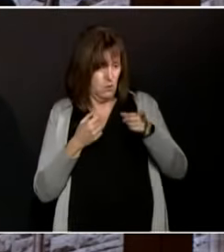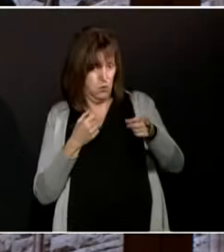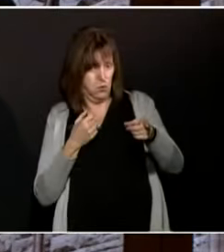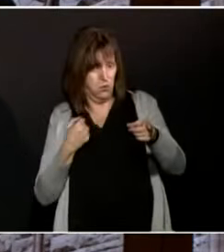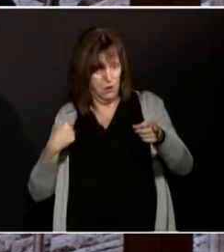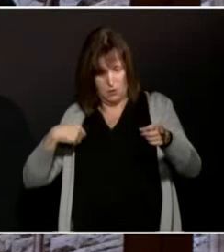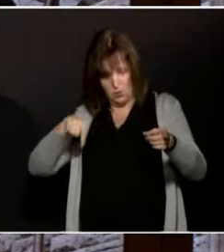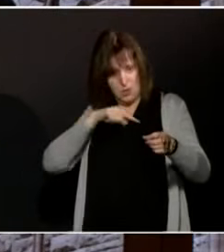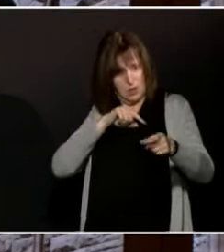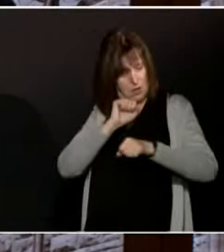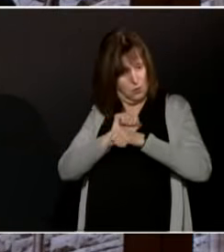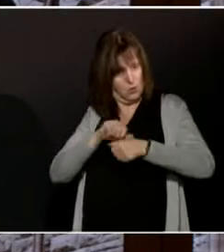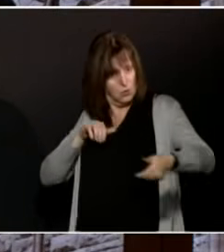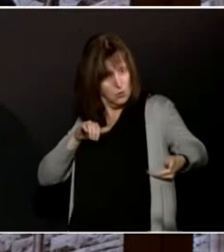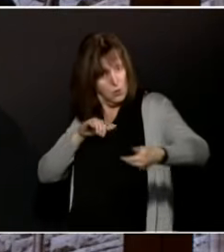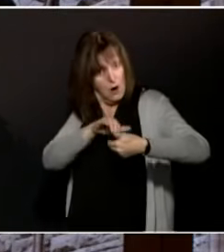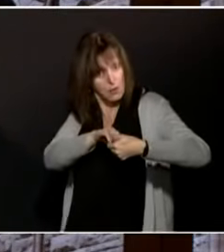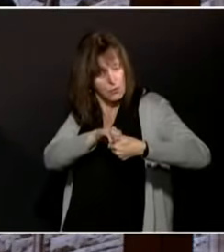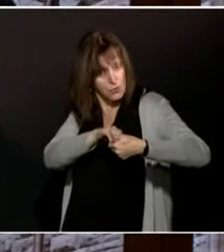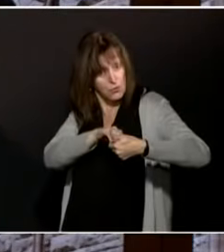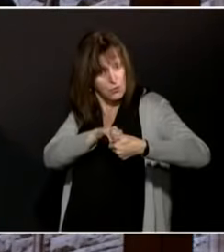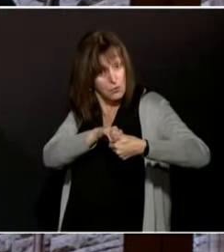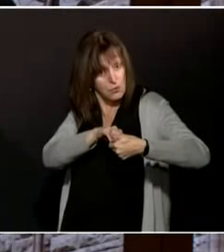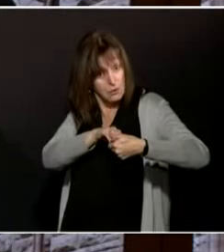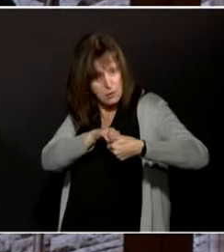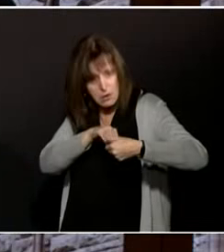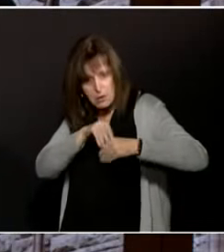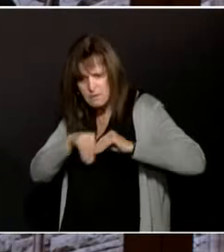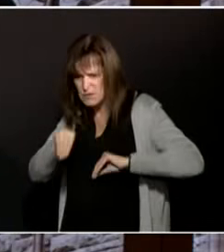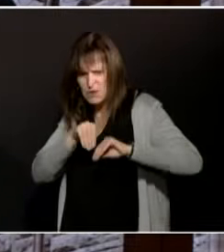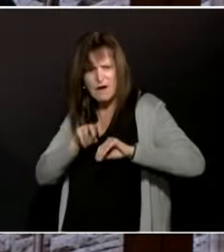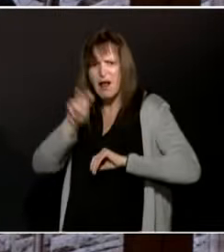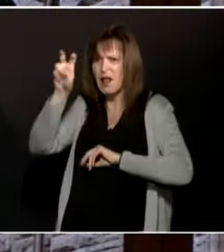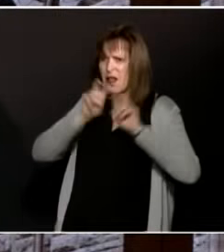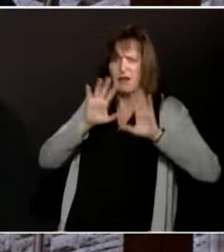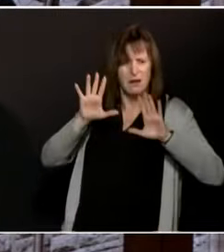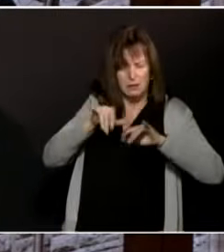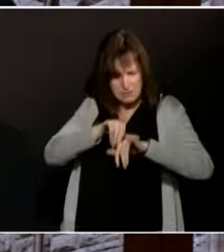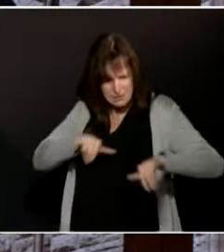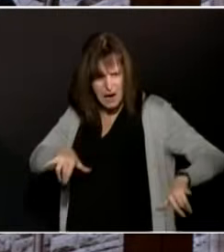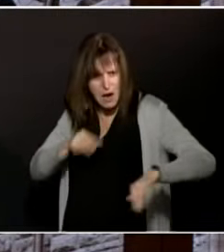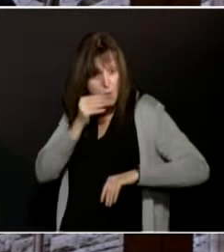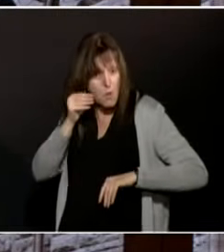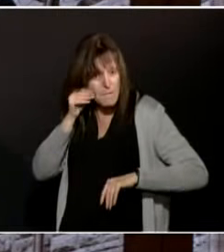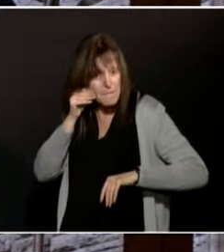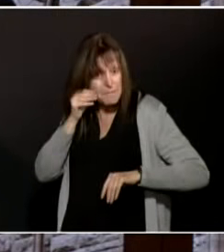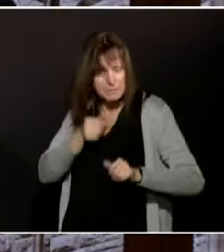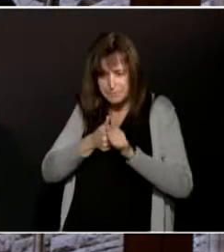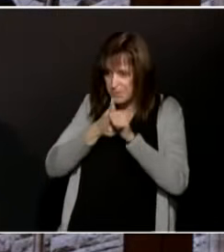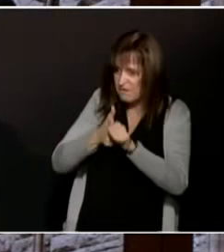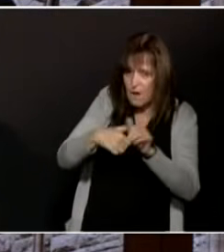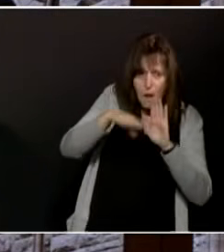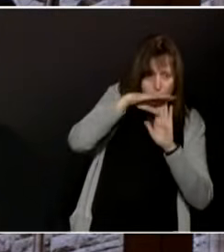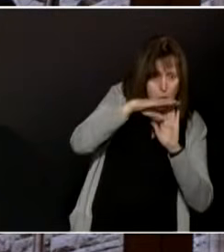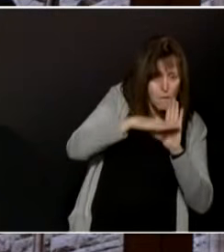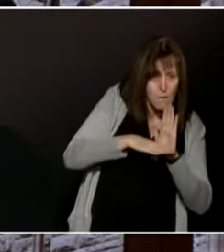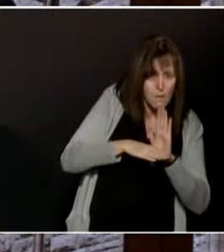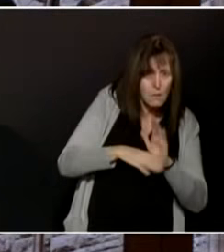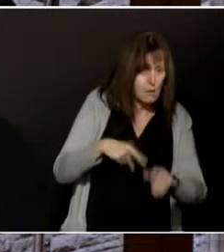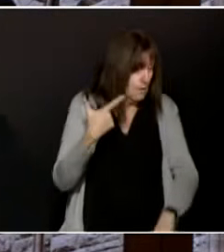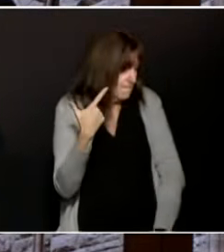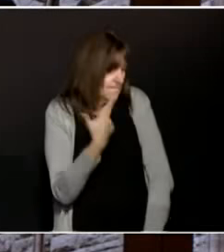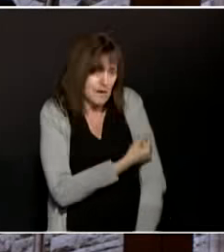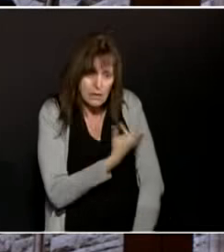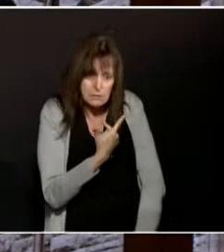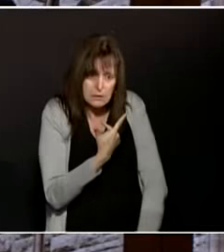mobility, sticking to public health measures, and getting vaccinated, we'll bend the curve on this one. And I think we can do all those things to